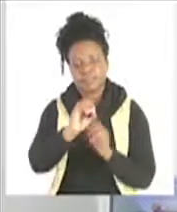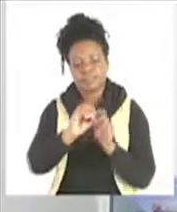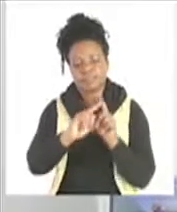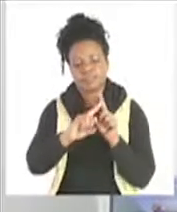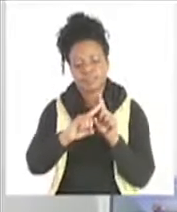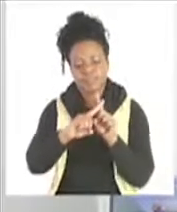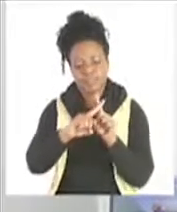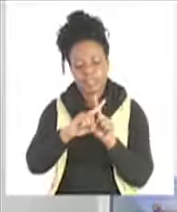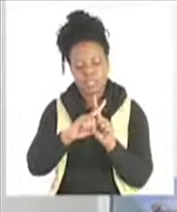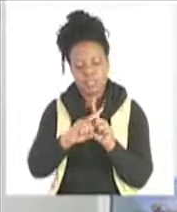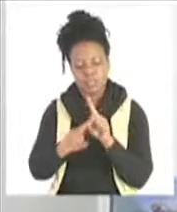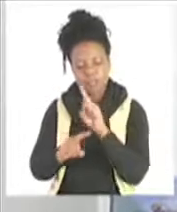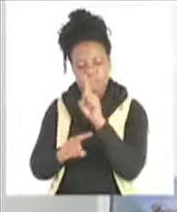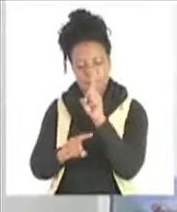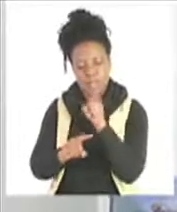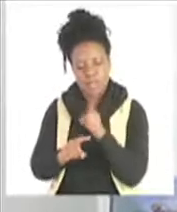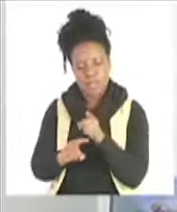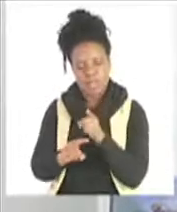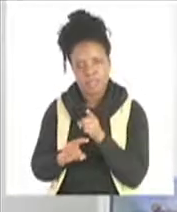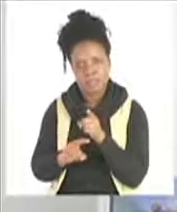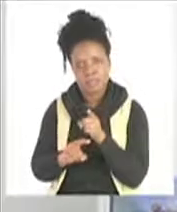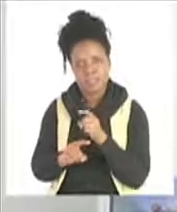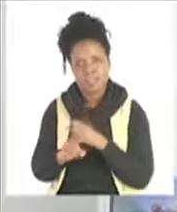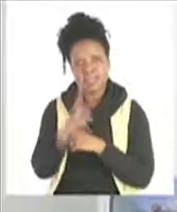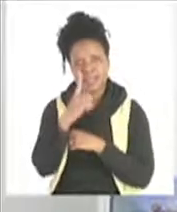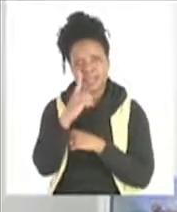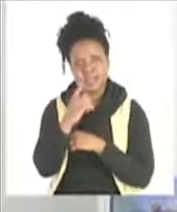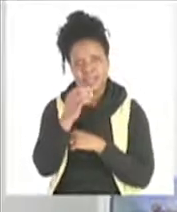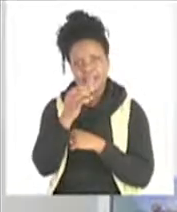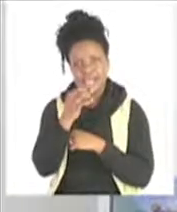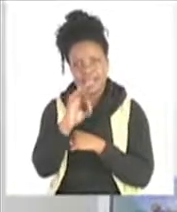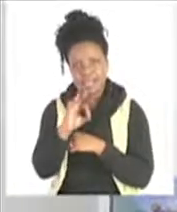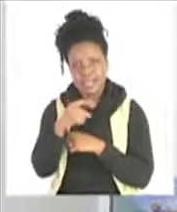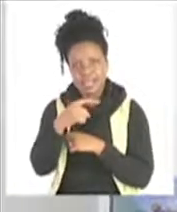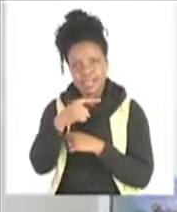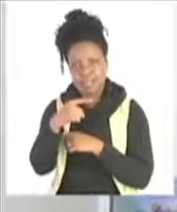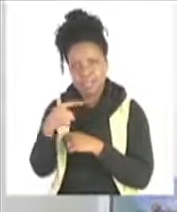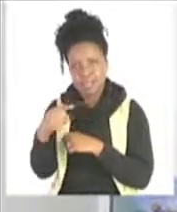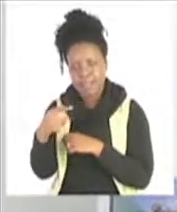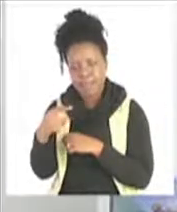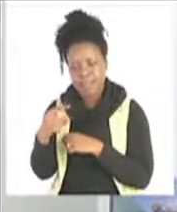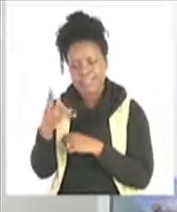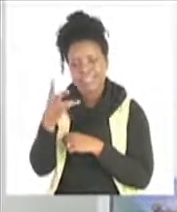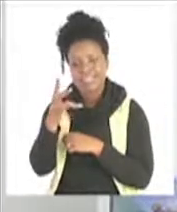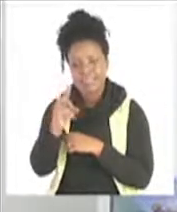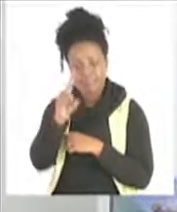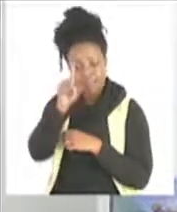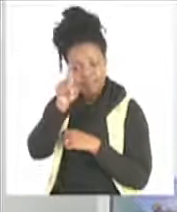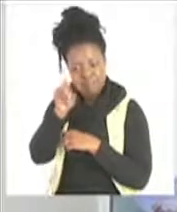times, in brackets, 19 minus 7